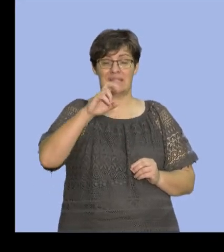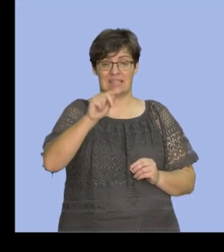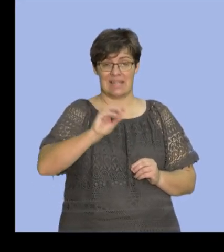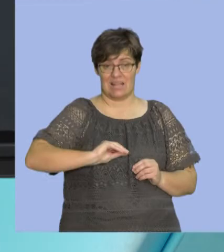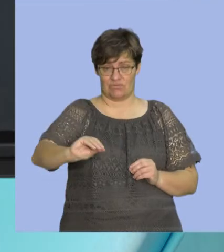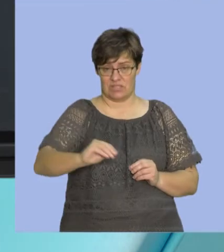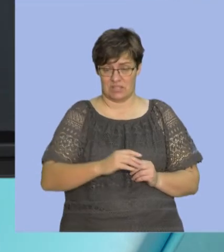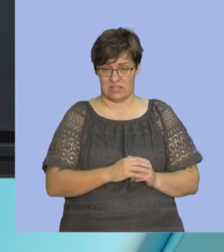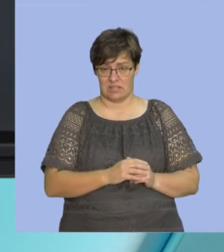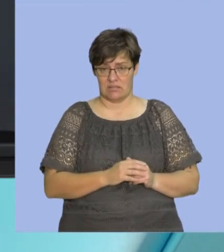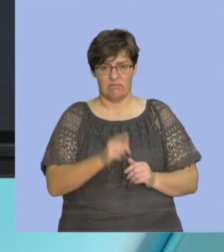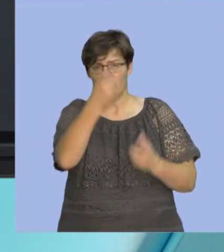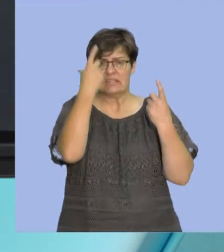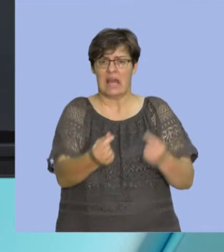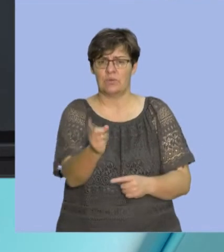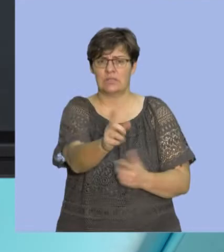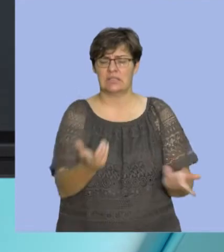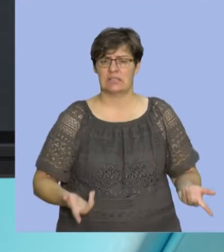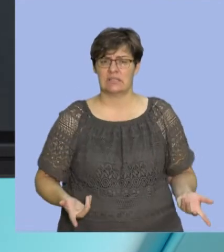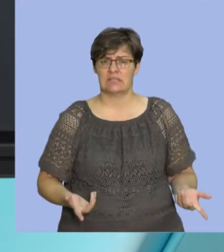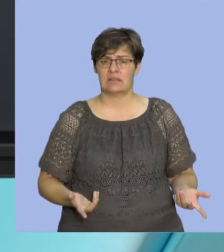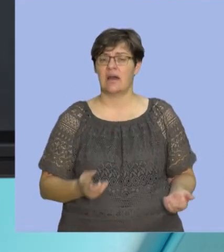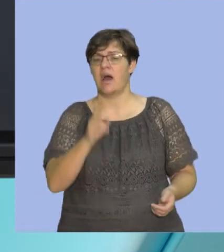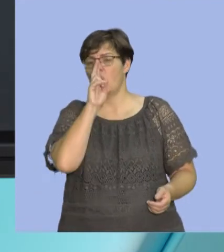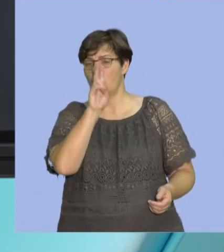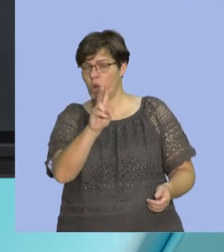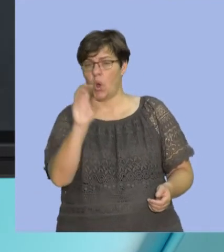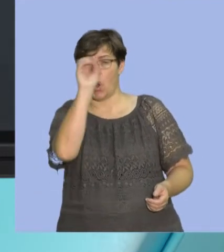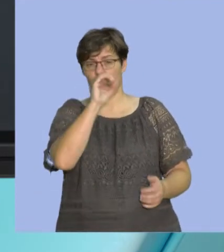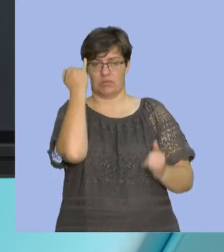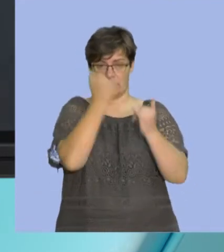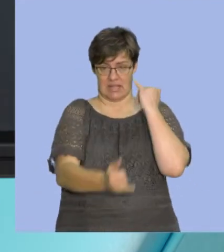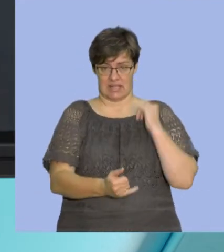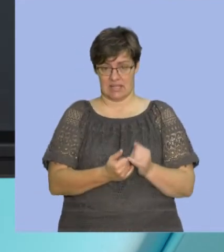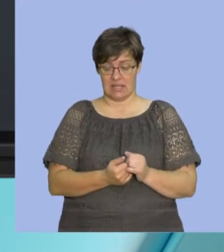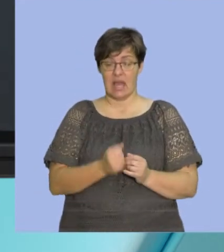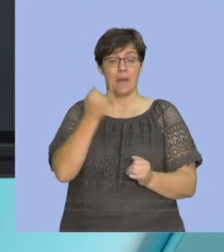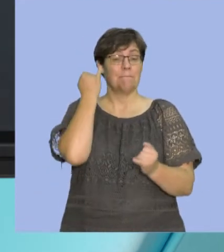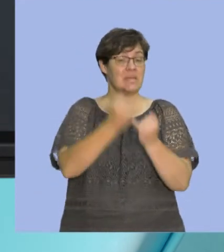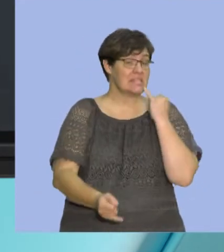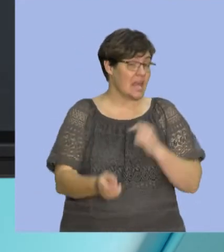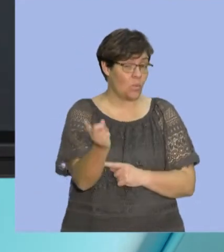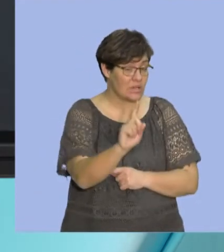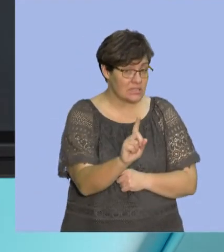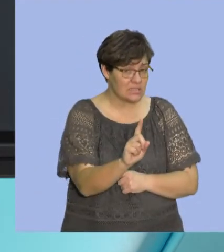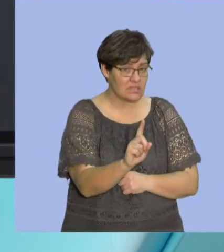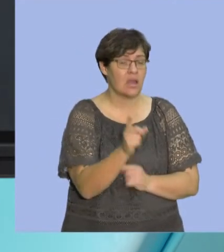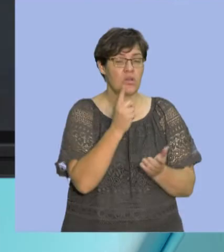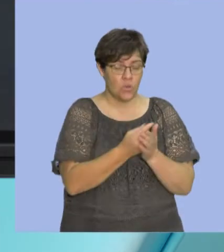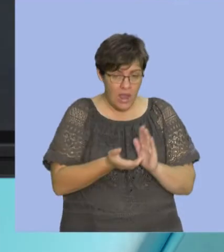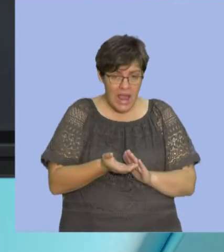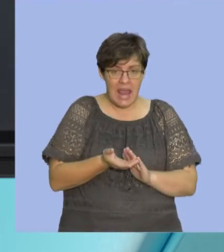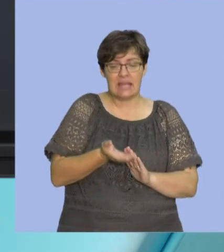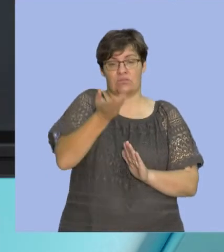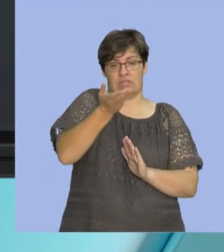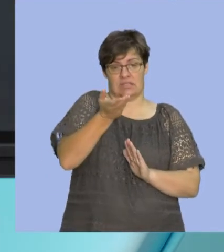other words, what have you done? Look at your original error. The original error is you increased